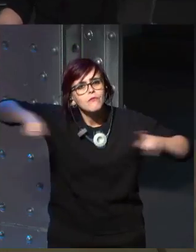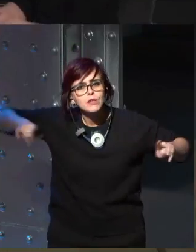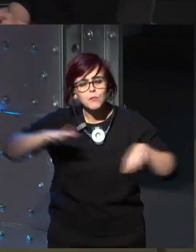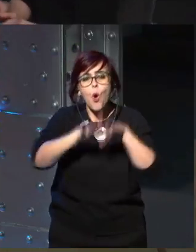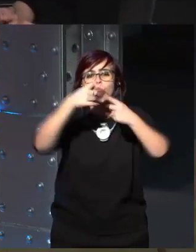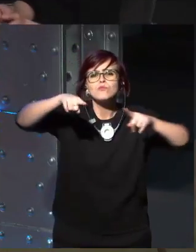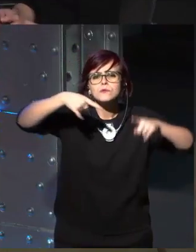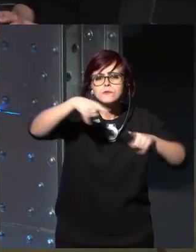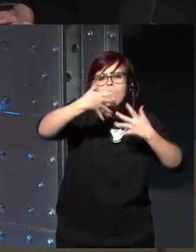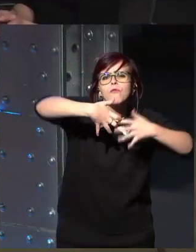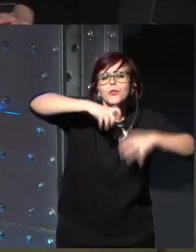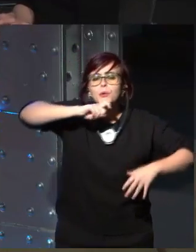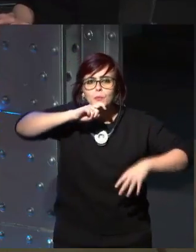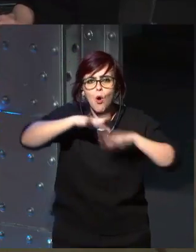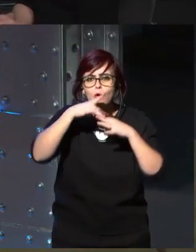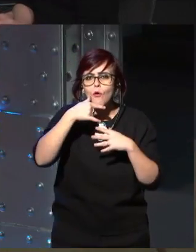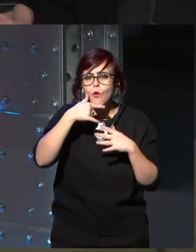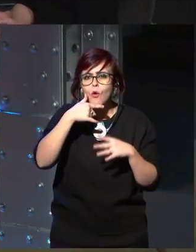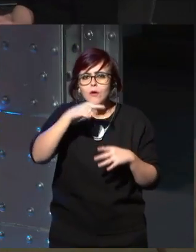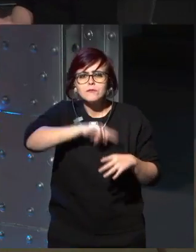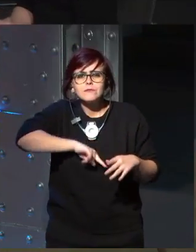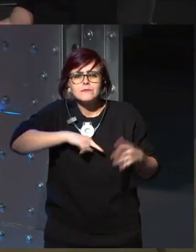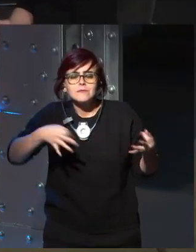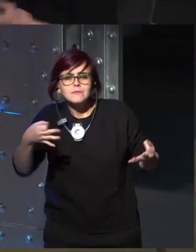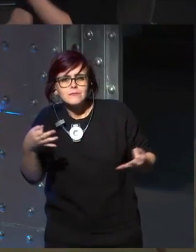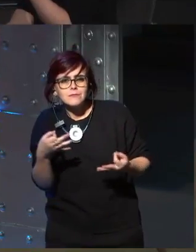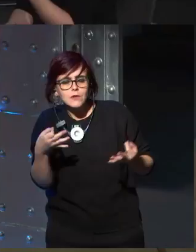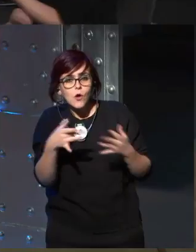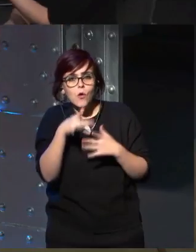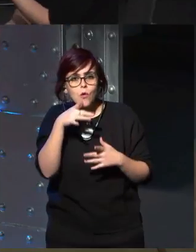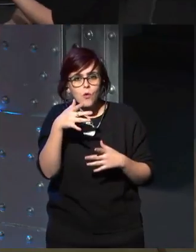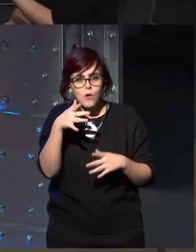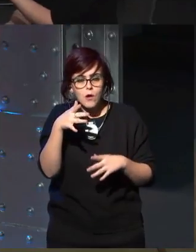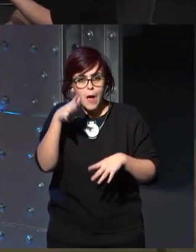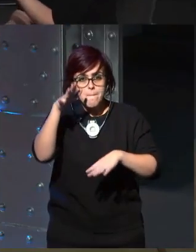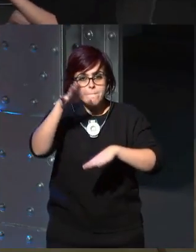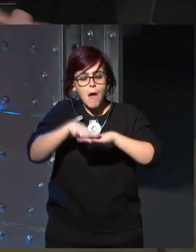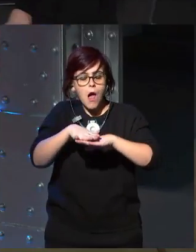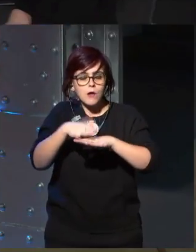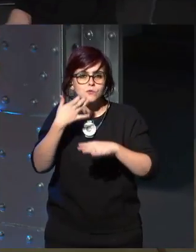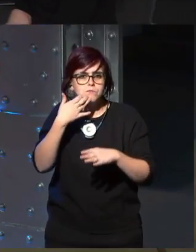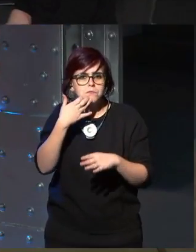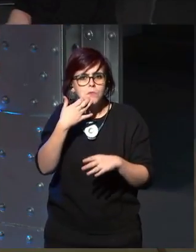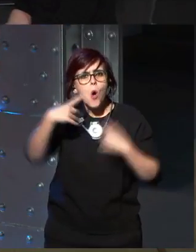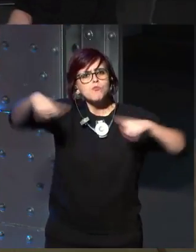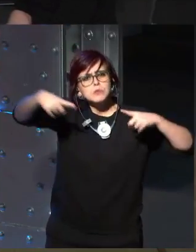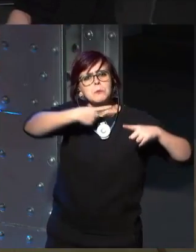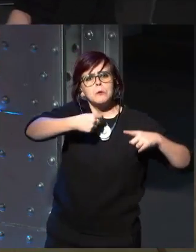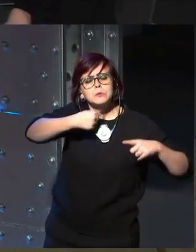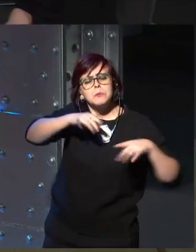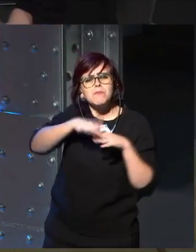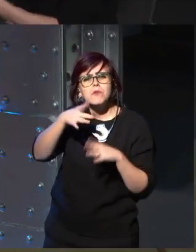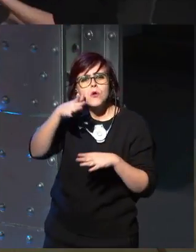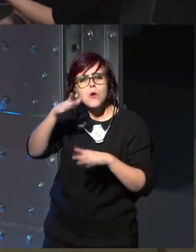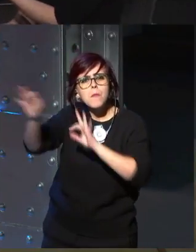music, about the way music works, about what music means for people, what people does so that we like it, what Greg